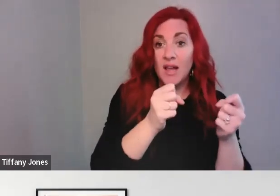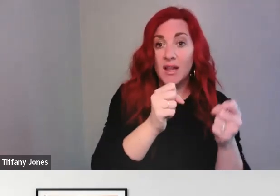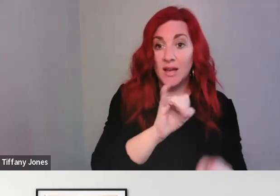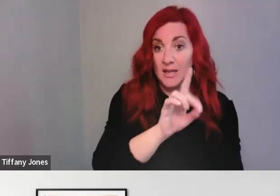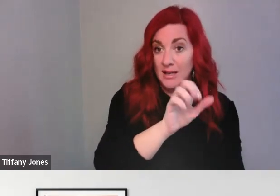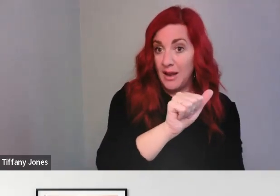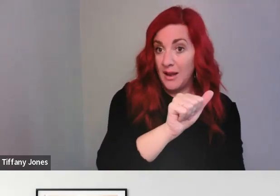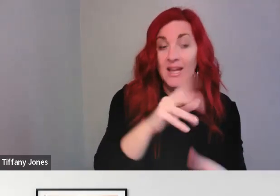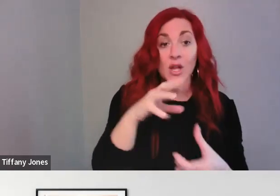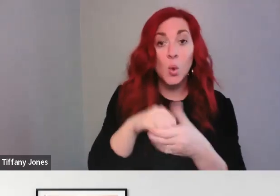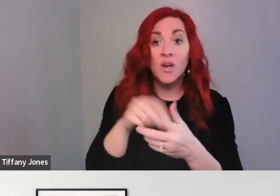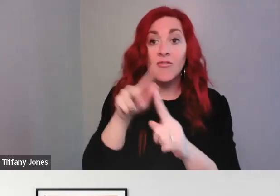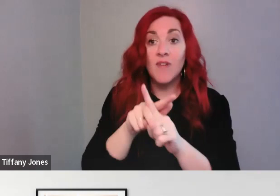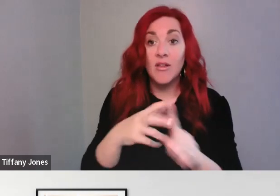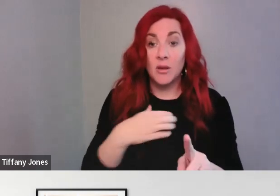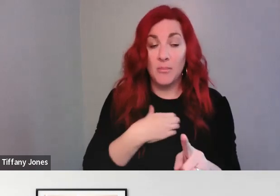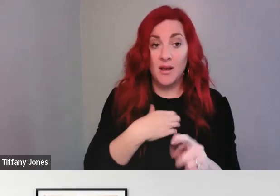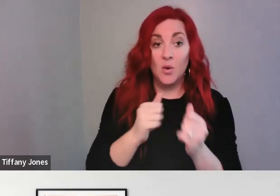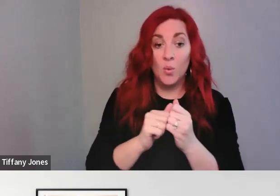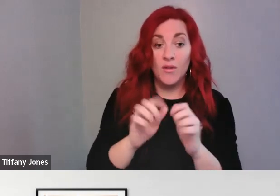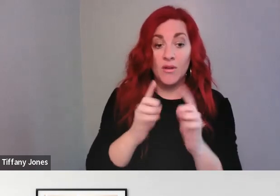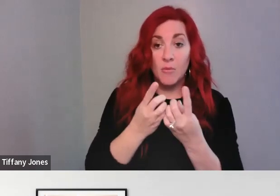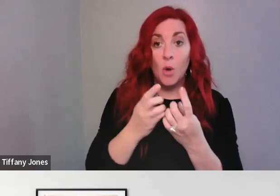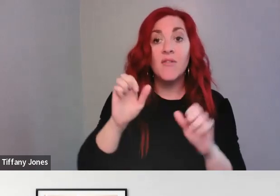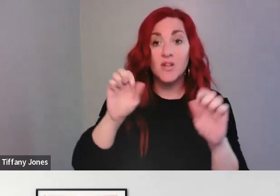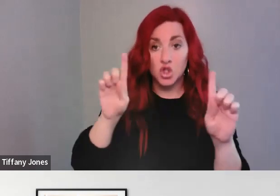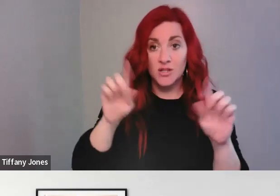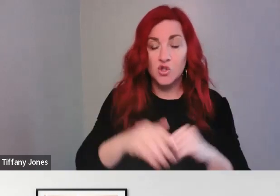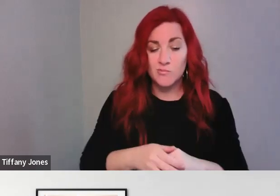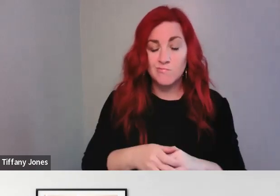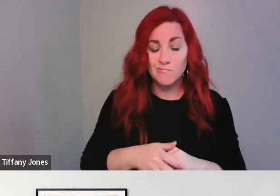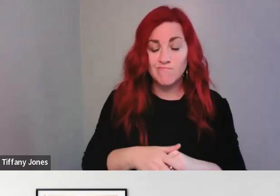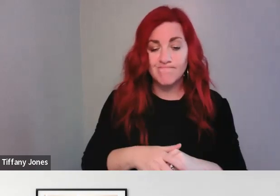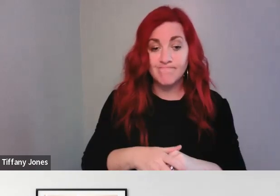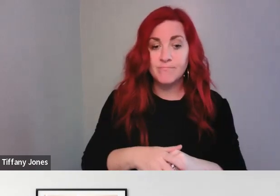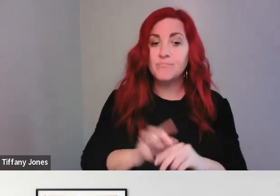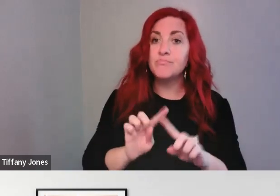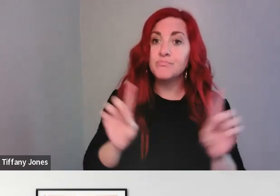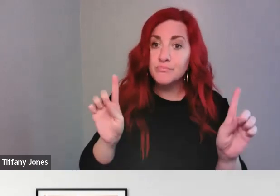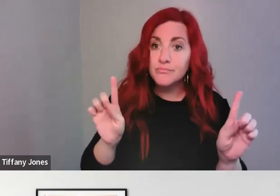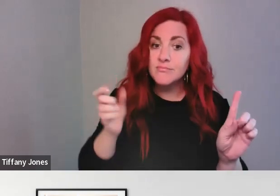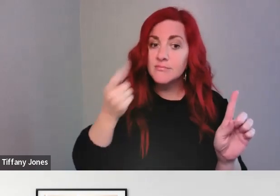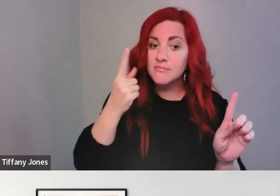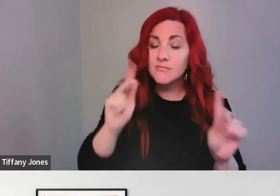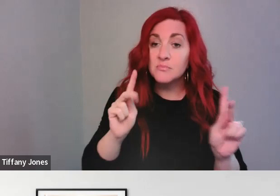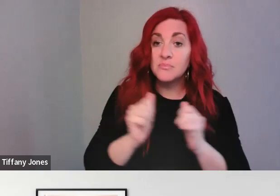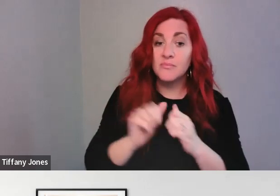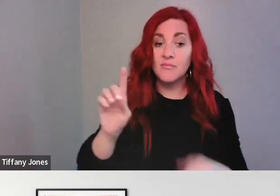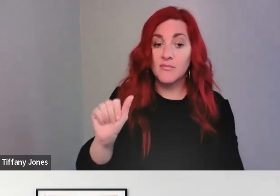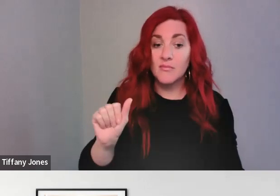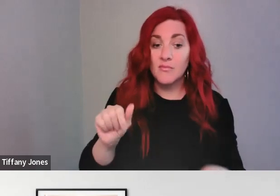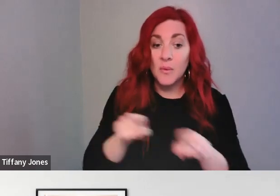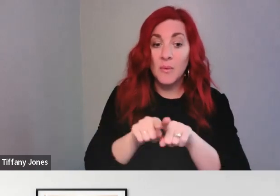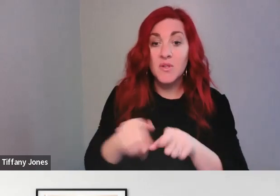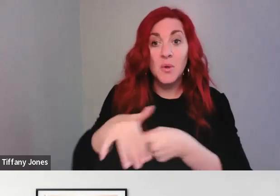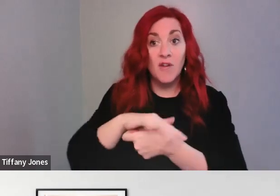including filing that complaint with the Department of Education. But people with disabilities are also covered by